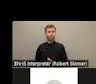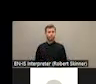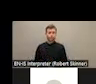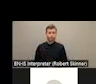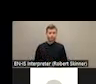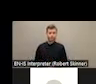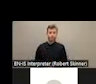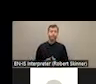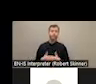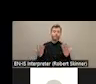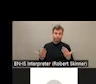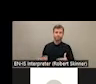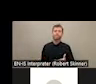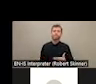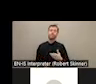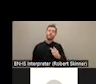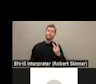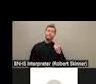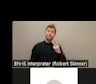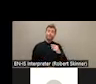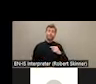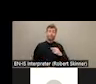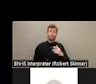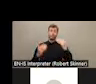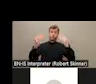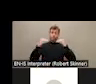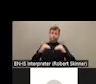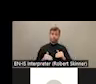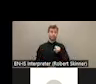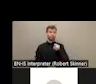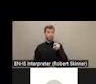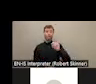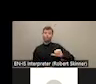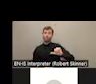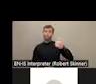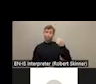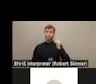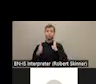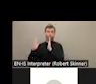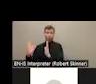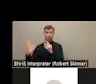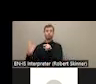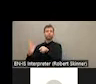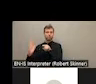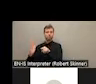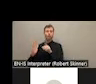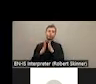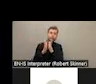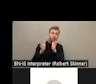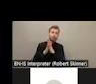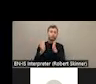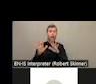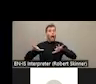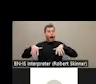them out. So there's going to be two parts to this session today. Part one, the Getting Practical, where